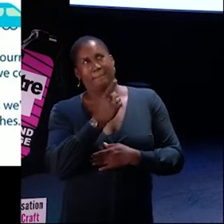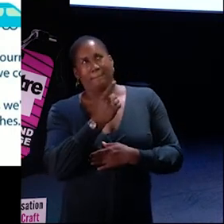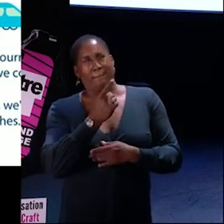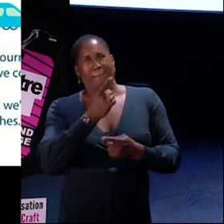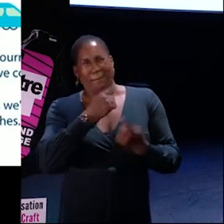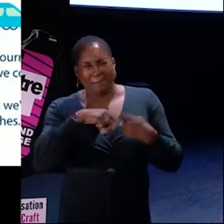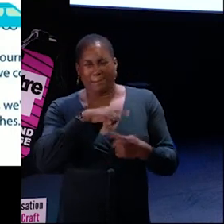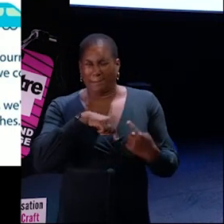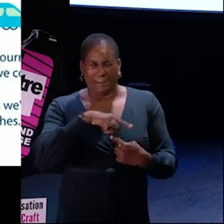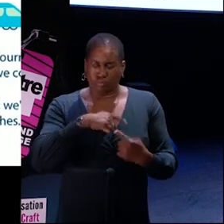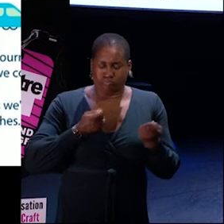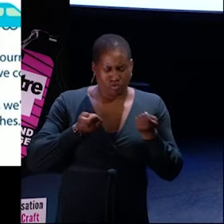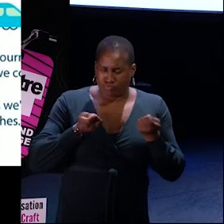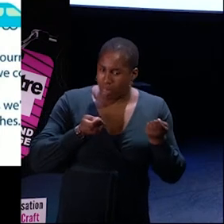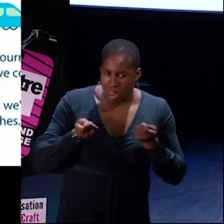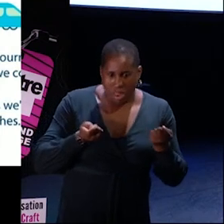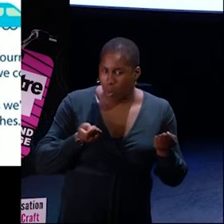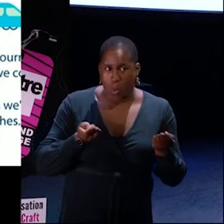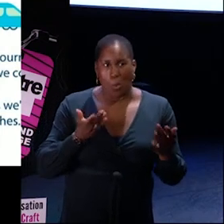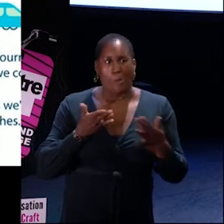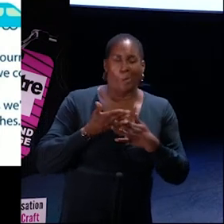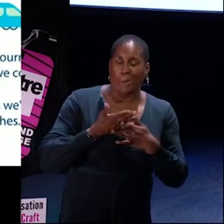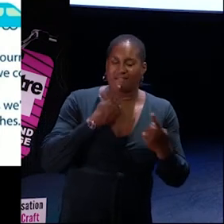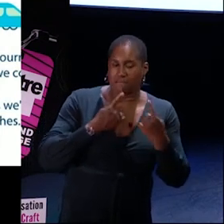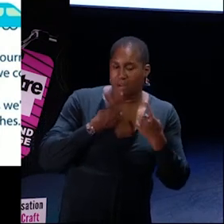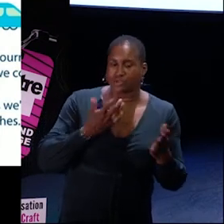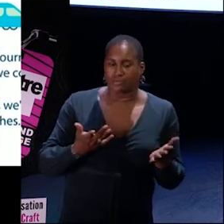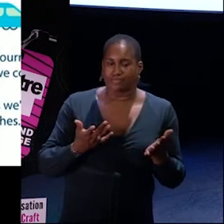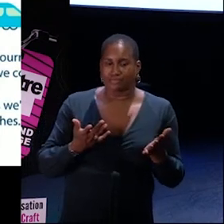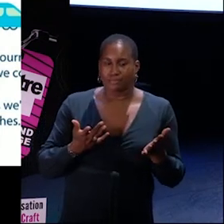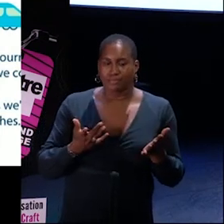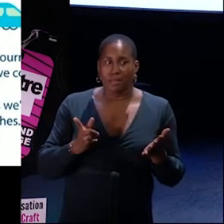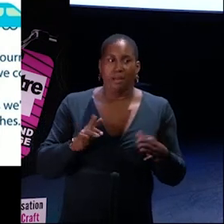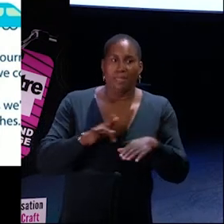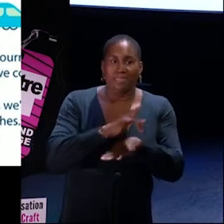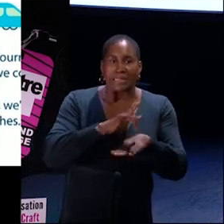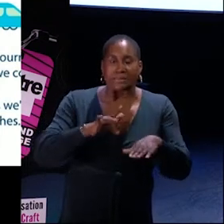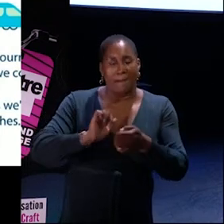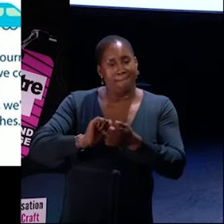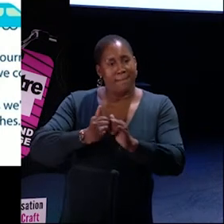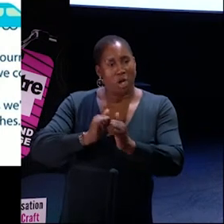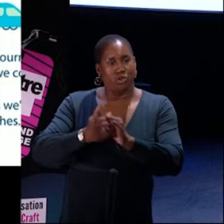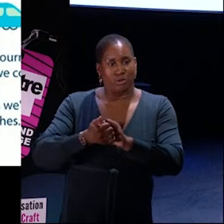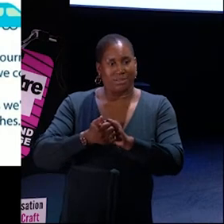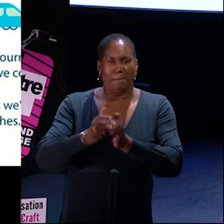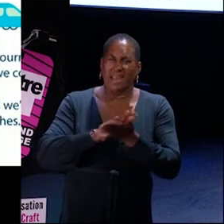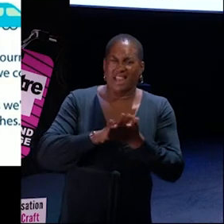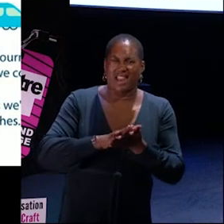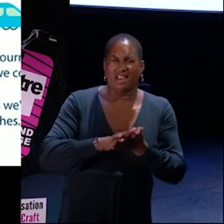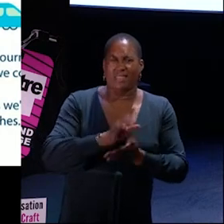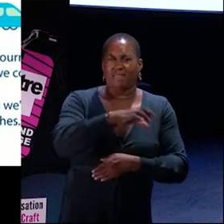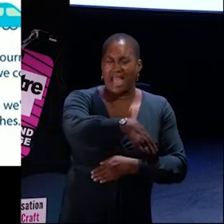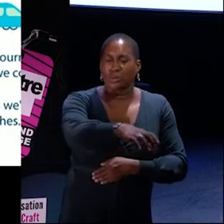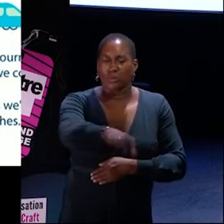we don't have sort of any control or any access to the information about what our theatre partners, the venues that we're going to, you know, their heating and